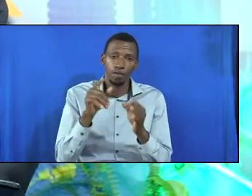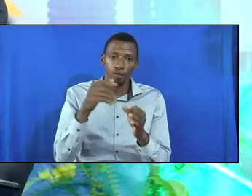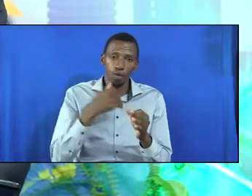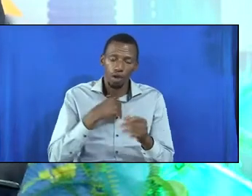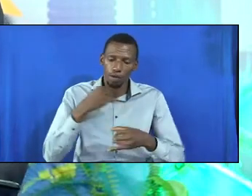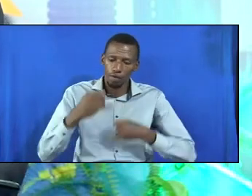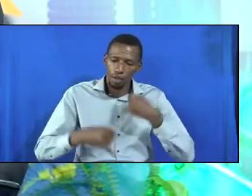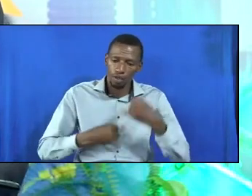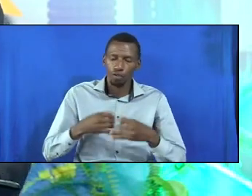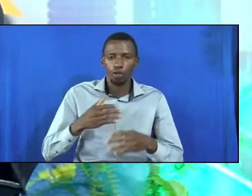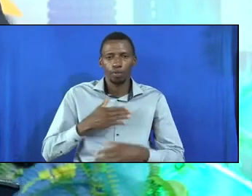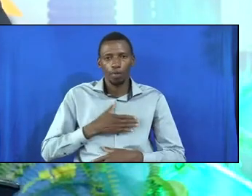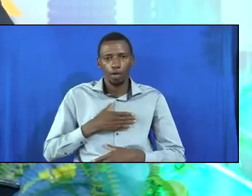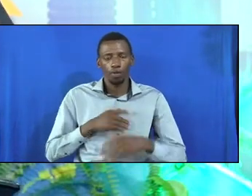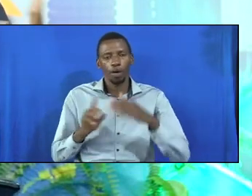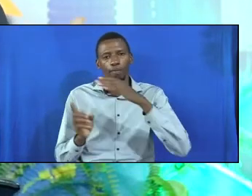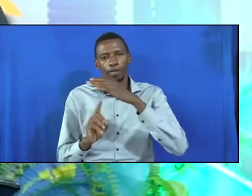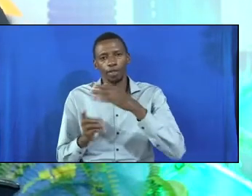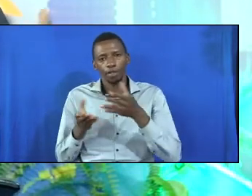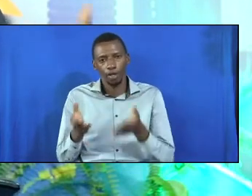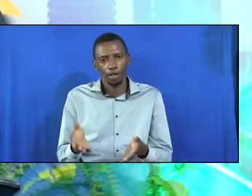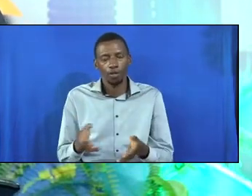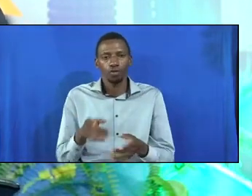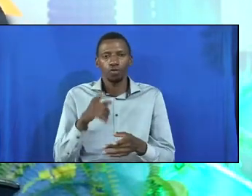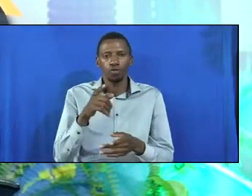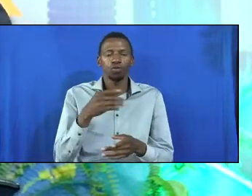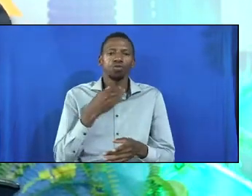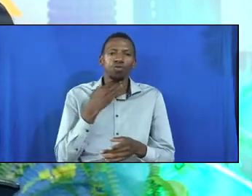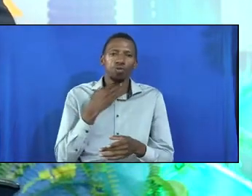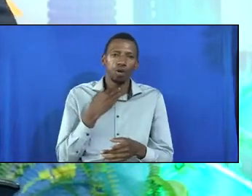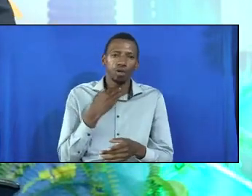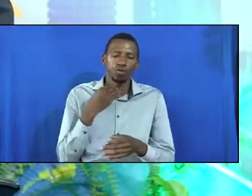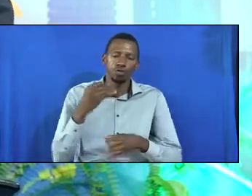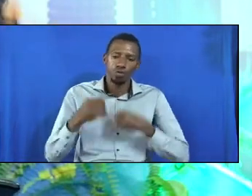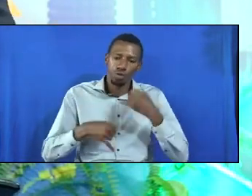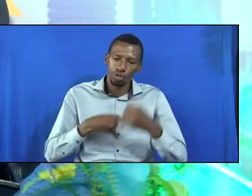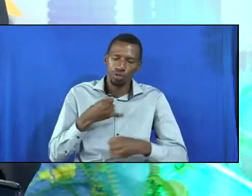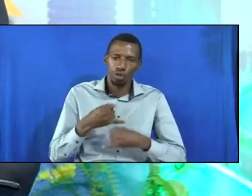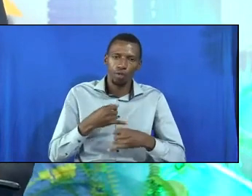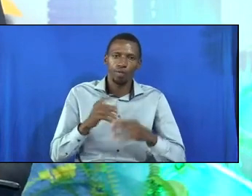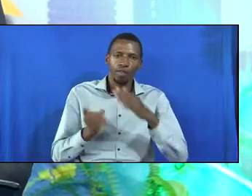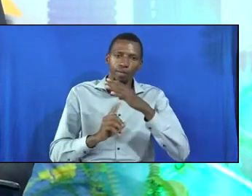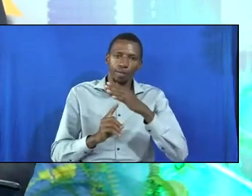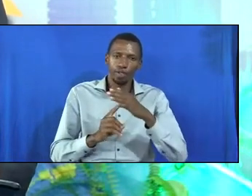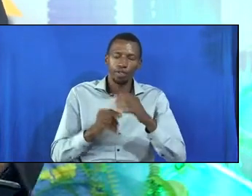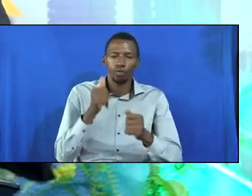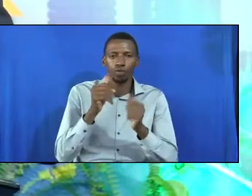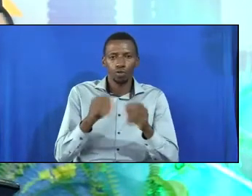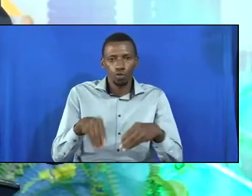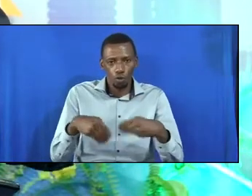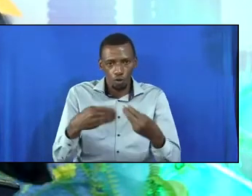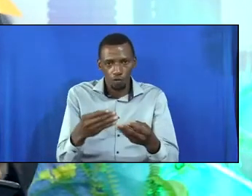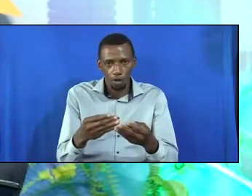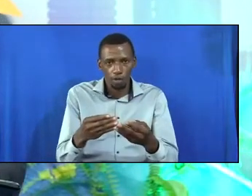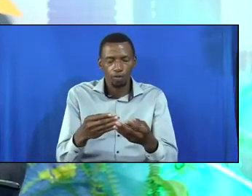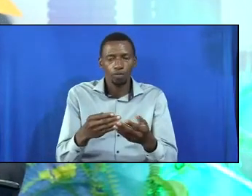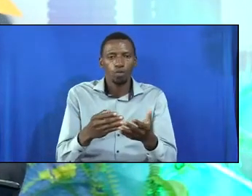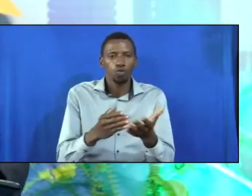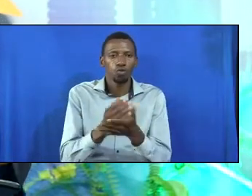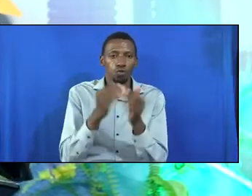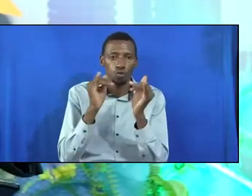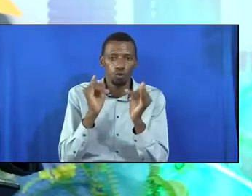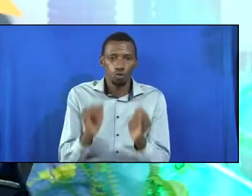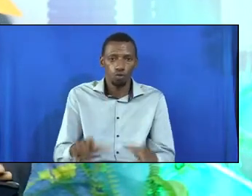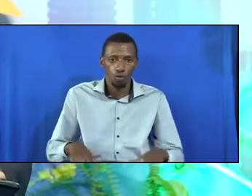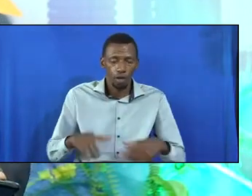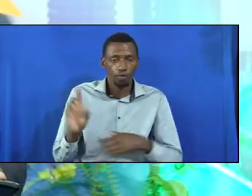our ministry here, you still want to enjoy the ministry offered by New Life here in Nairobi, please subscribe.